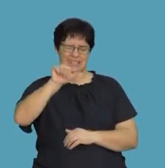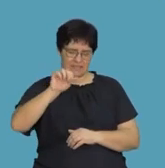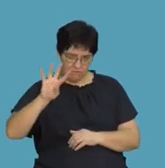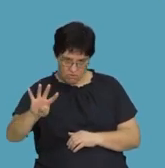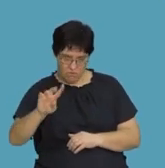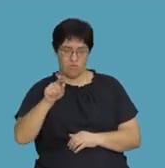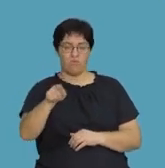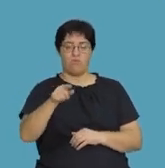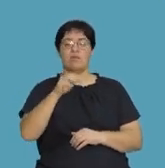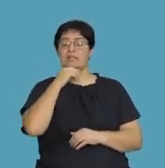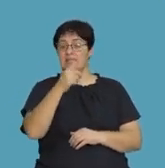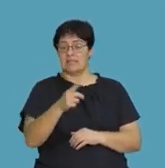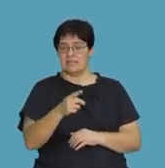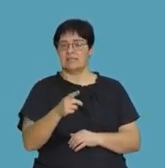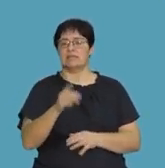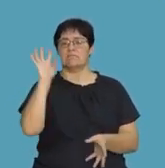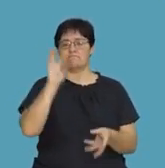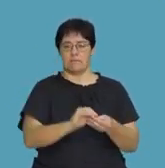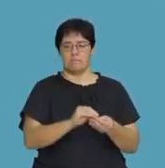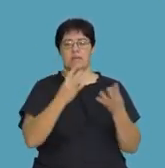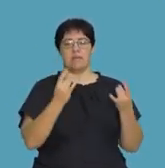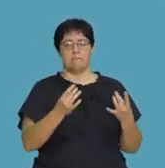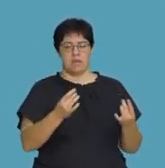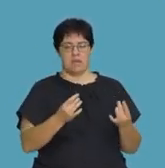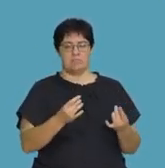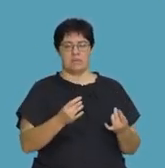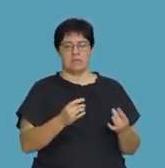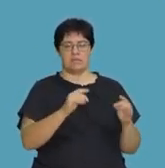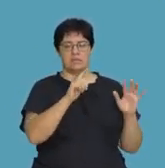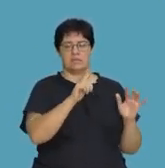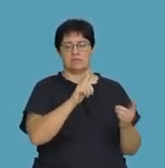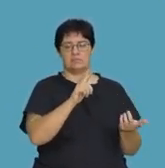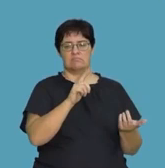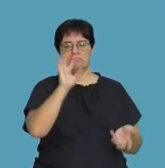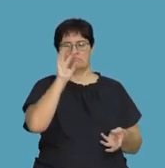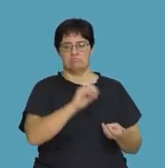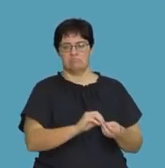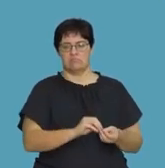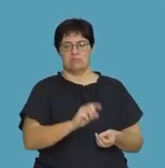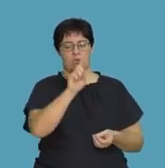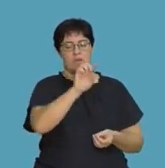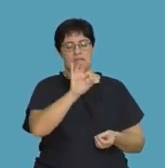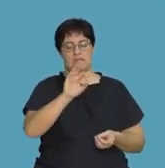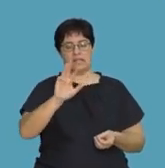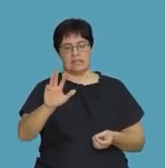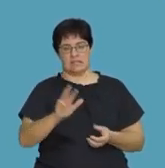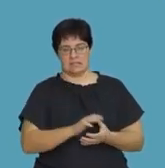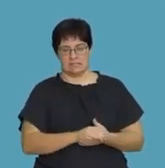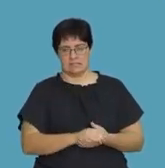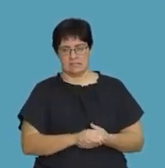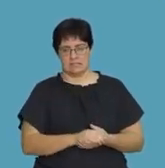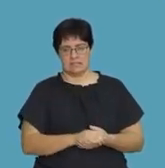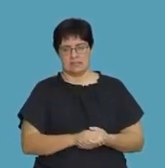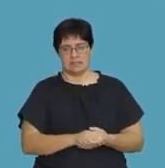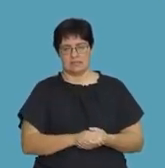then be 64, and then you can add these numbers. This will just be the 9 there, add these 2, it will